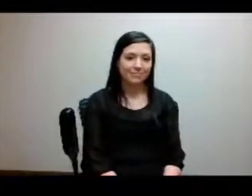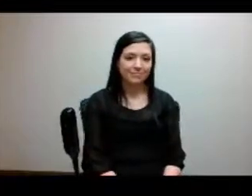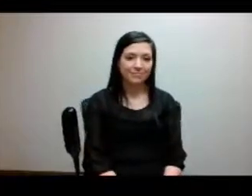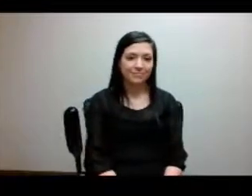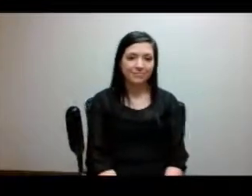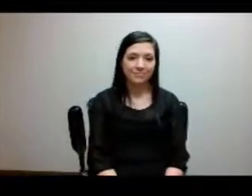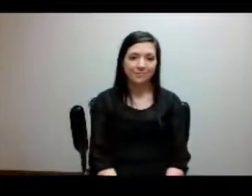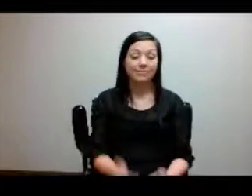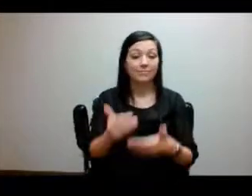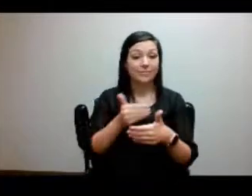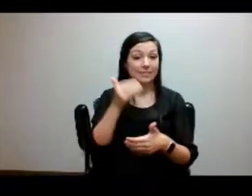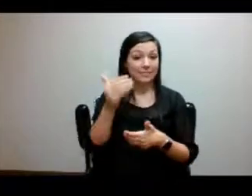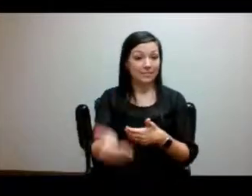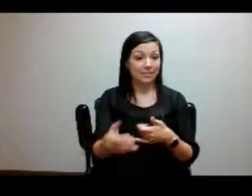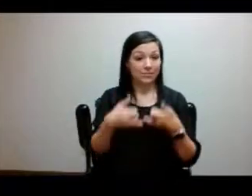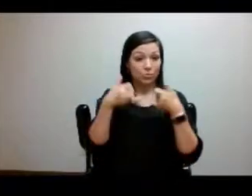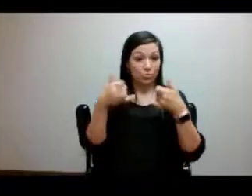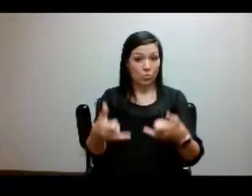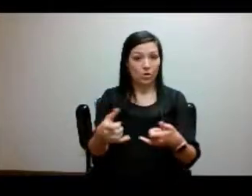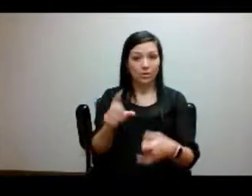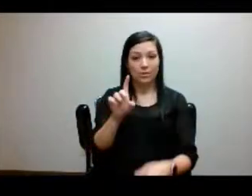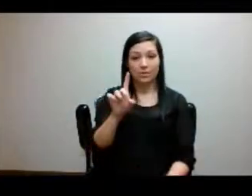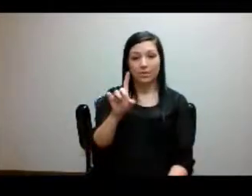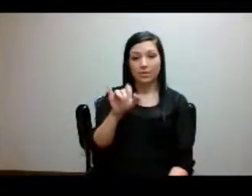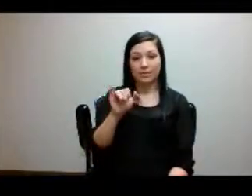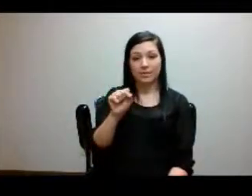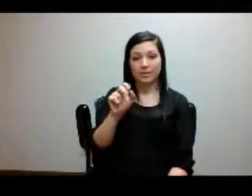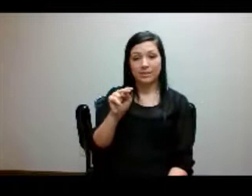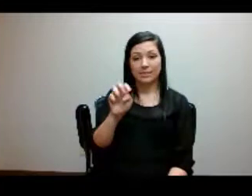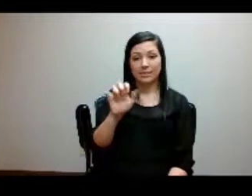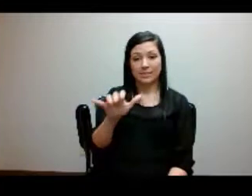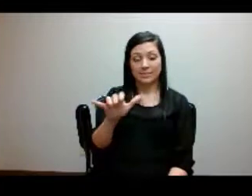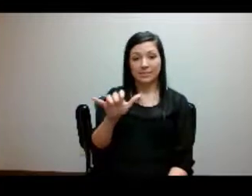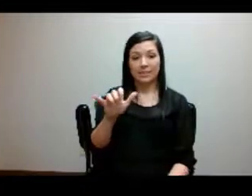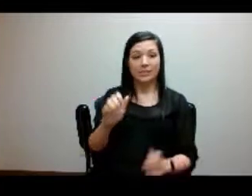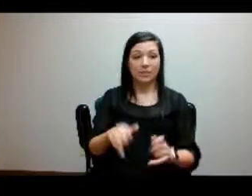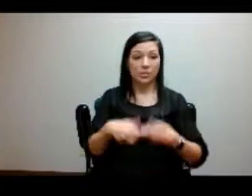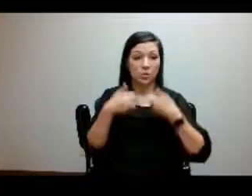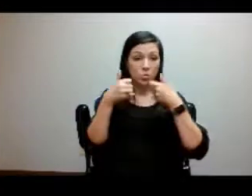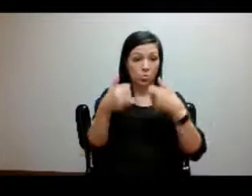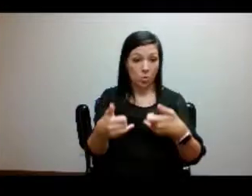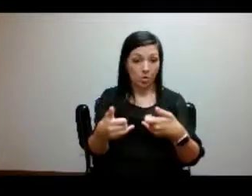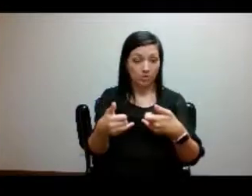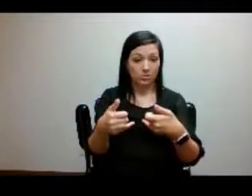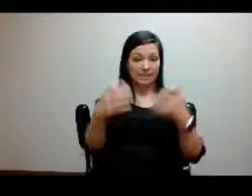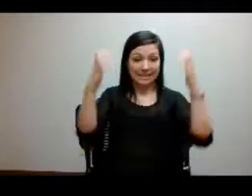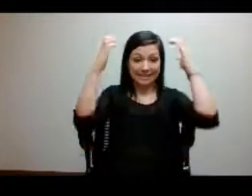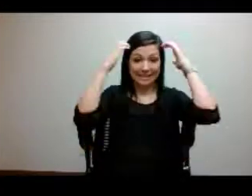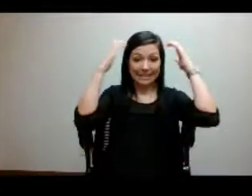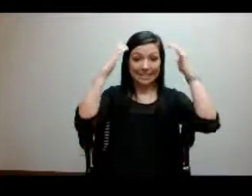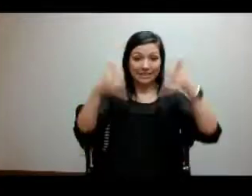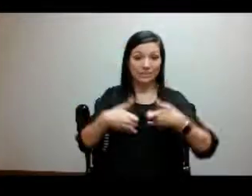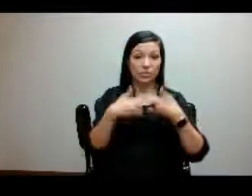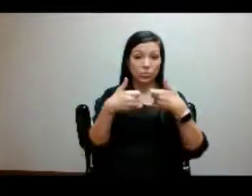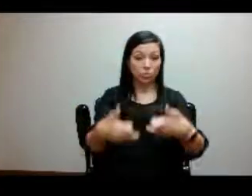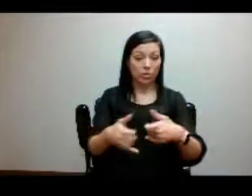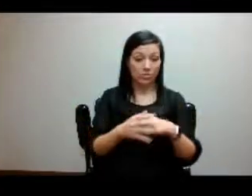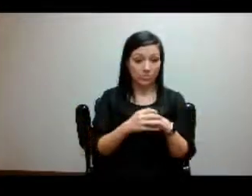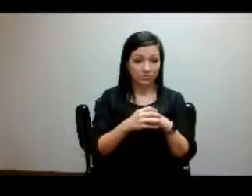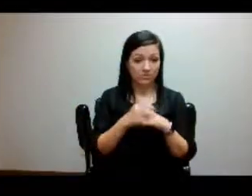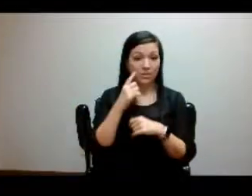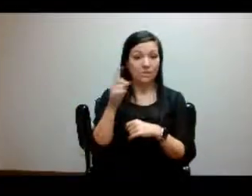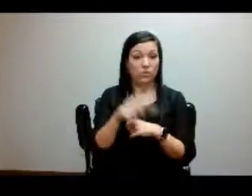Our next award is the Disney Award. And the Disney Award is presented to those